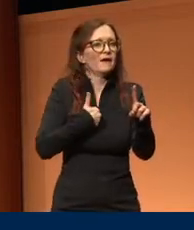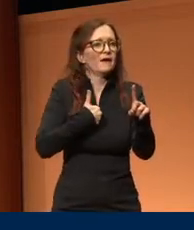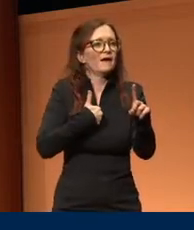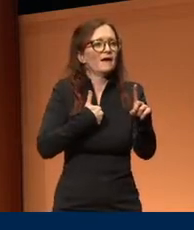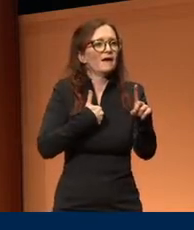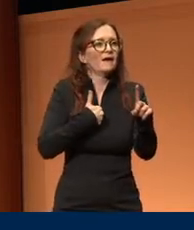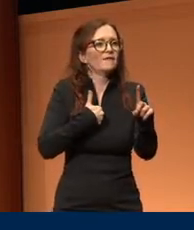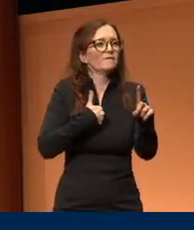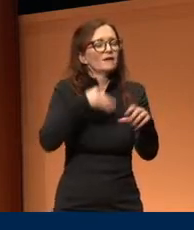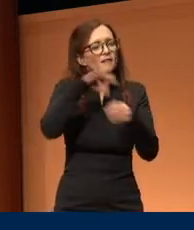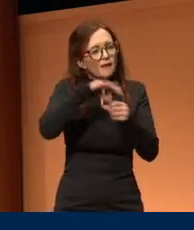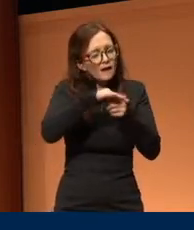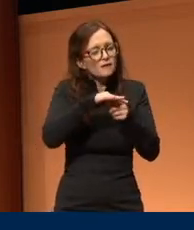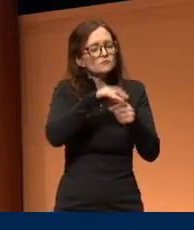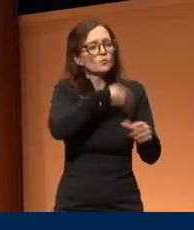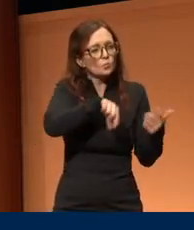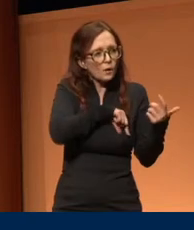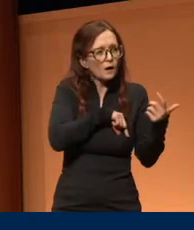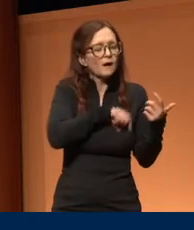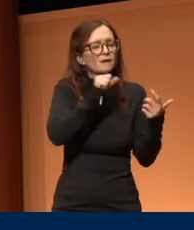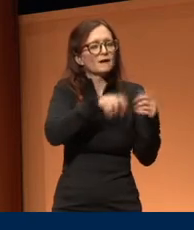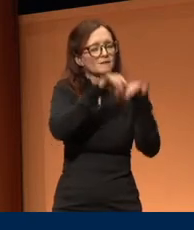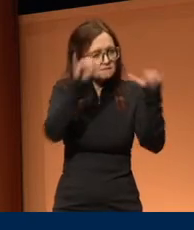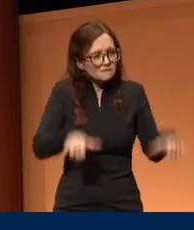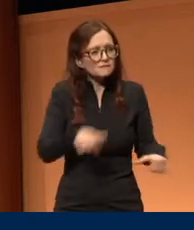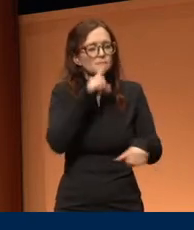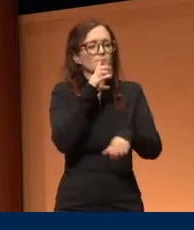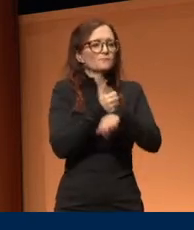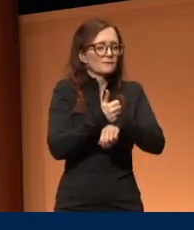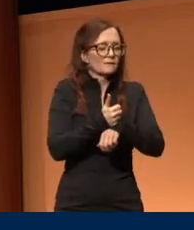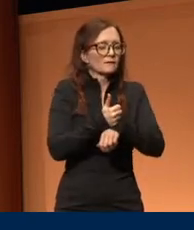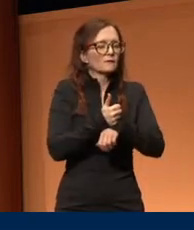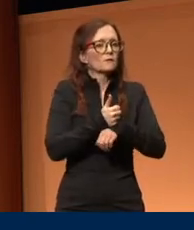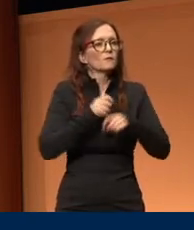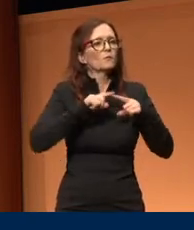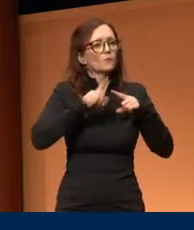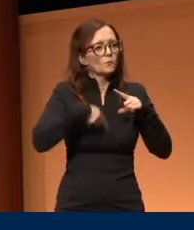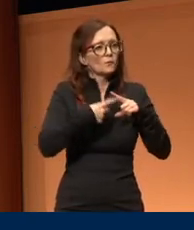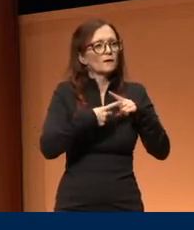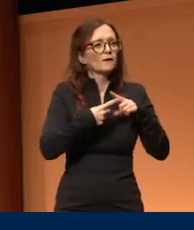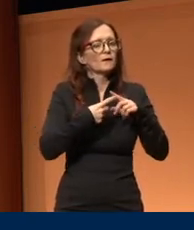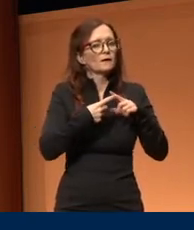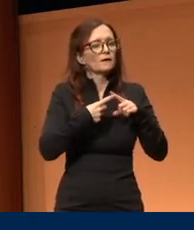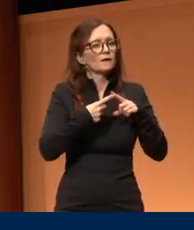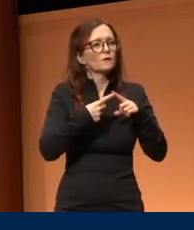cannot be systematically complemented, perhaps even replaced entirely, by